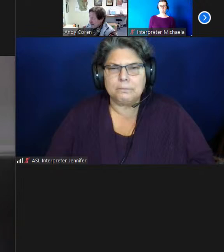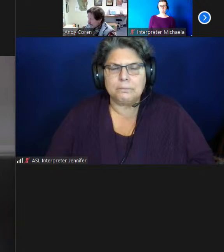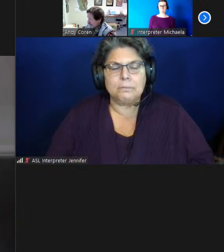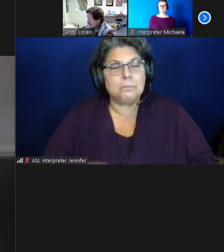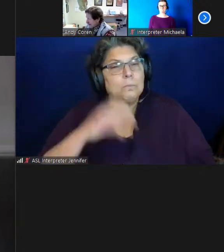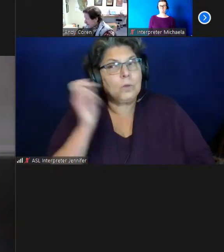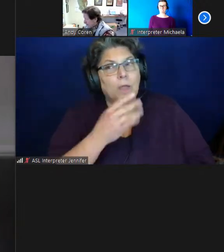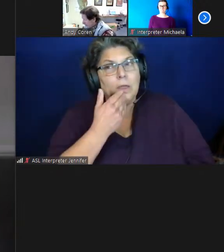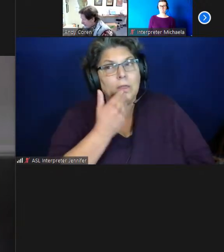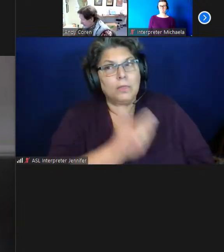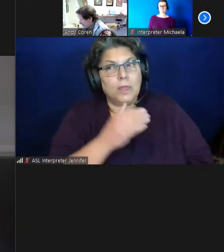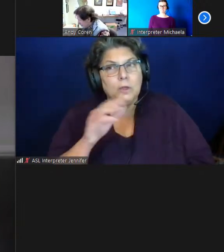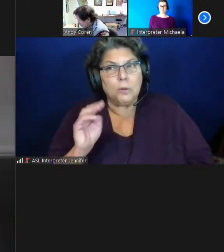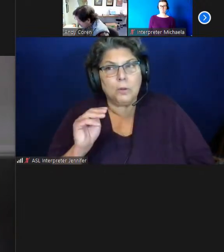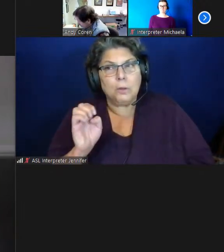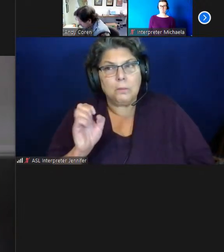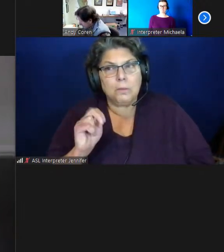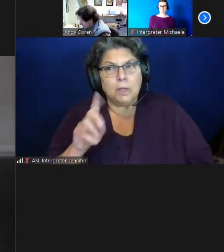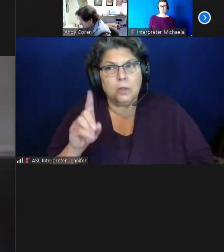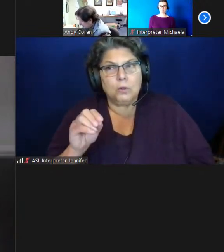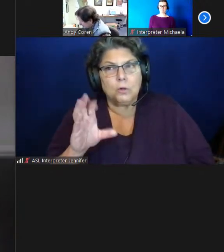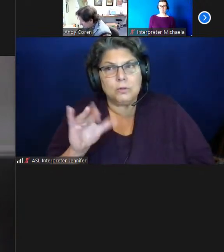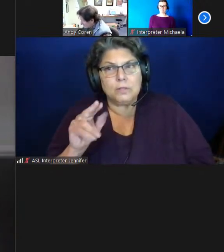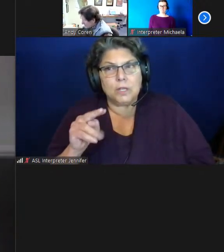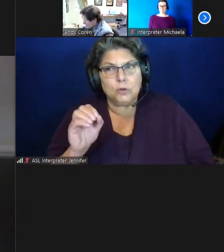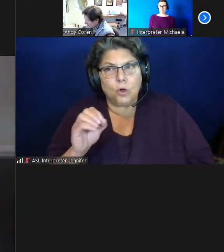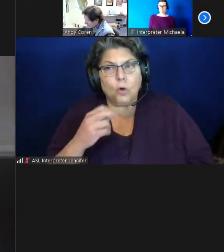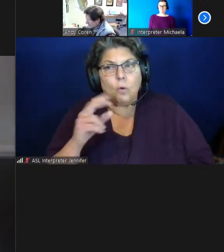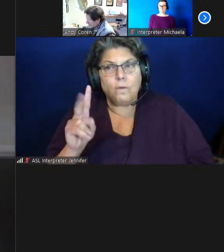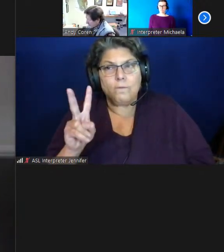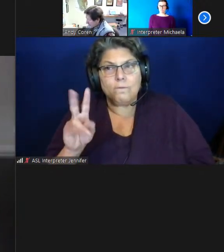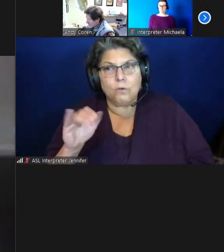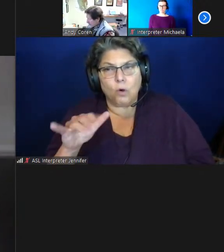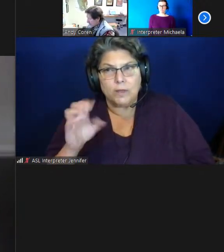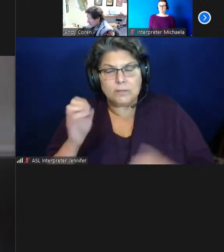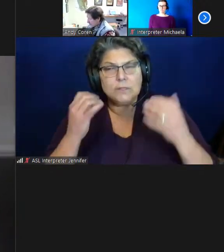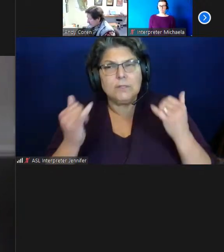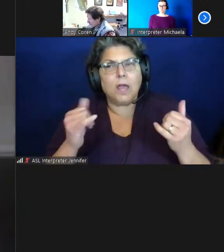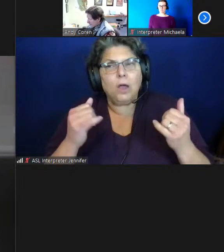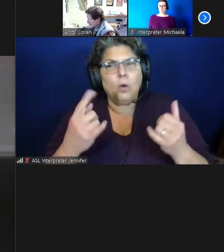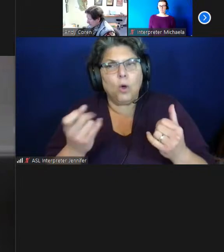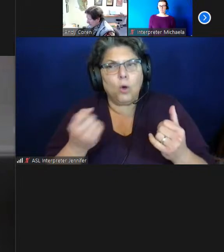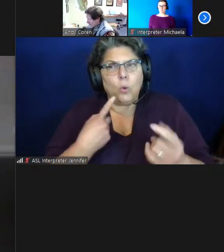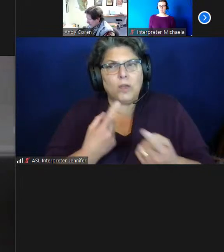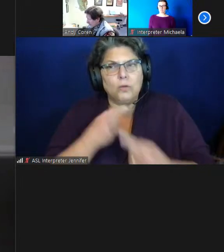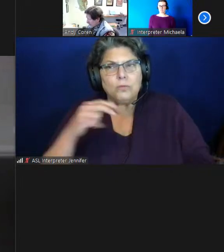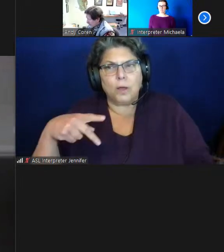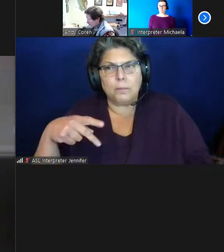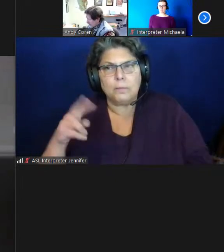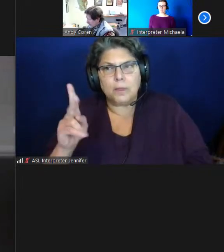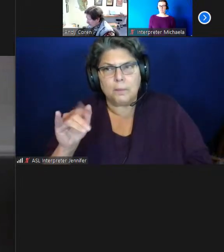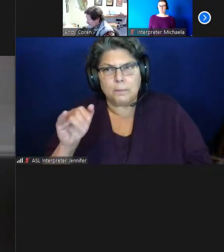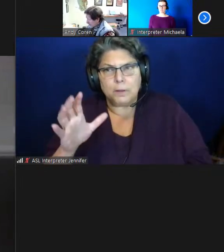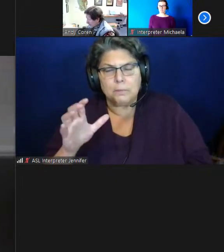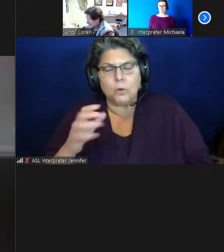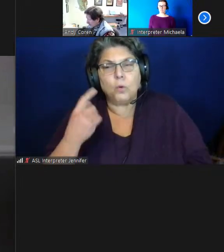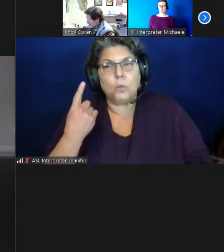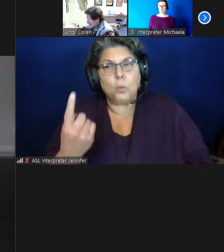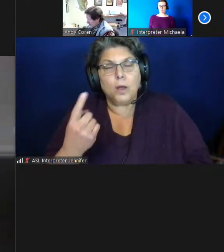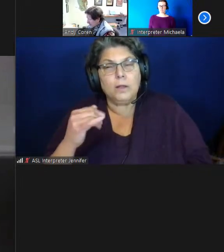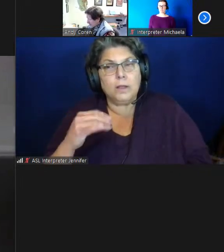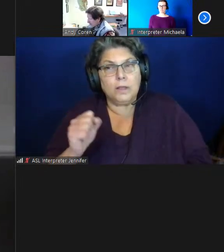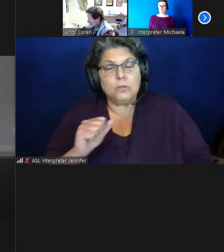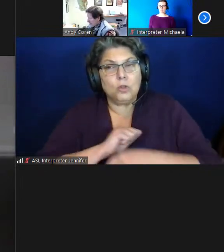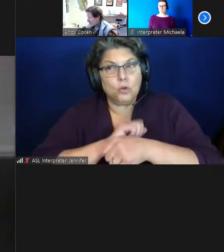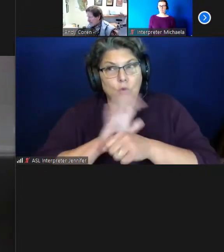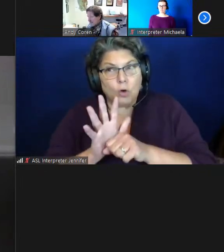All right, thank you, Mendocino Voice. And let's take a question from the public now. The first one is COVID going to be the new